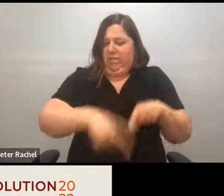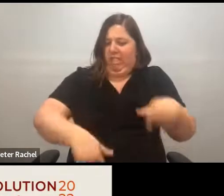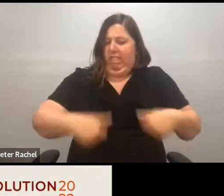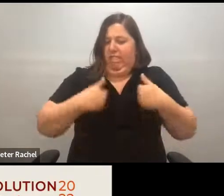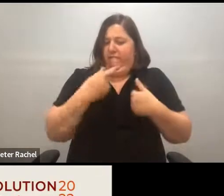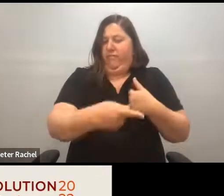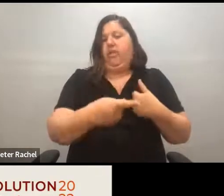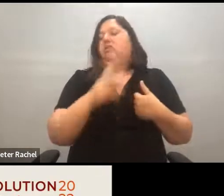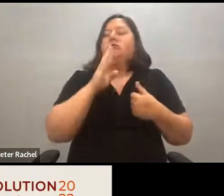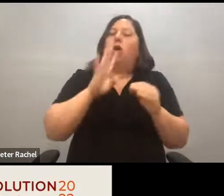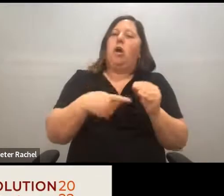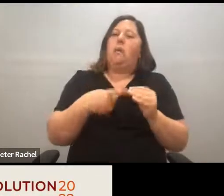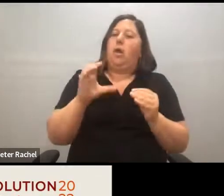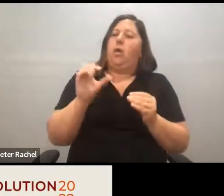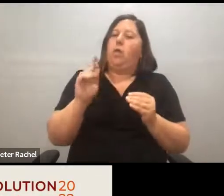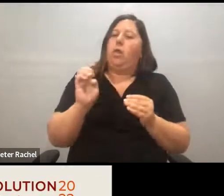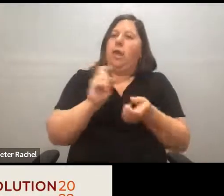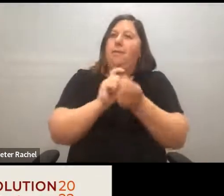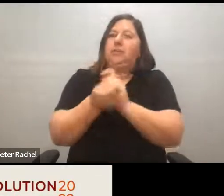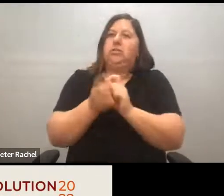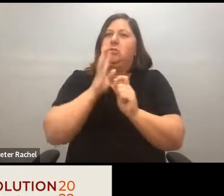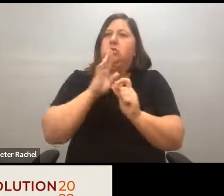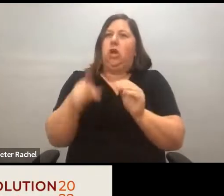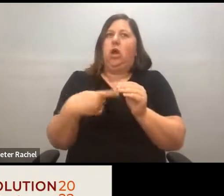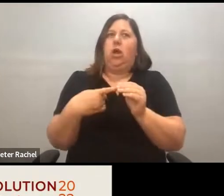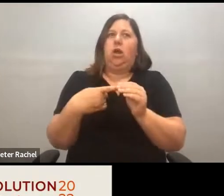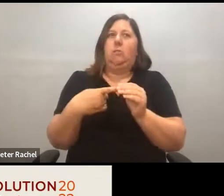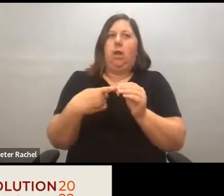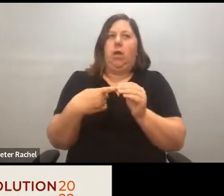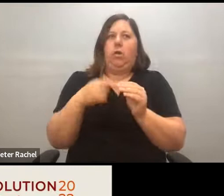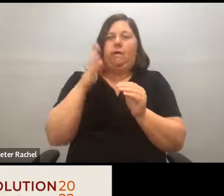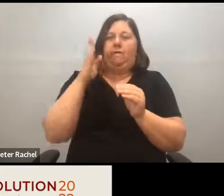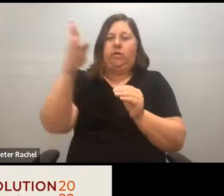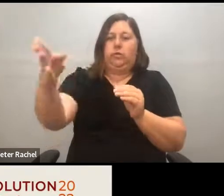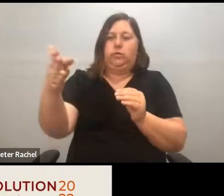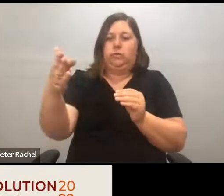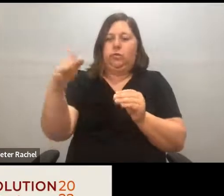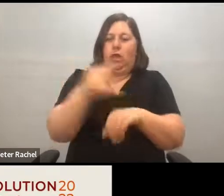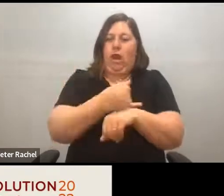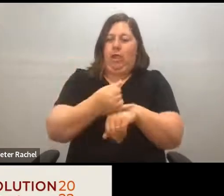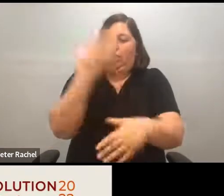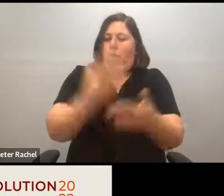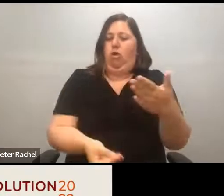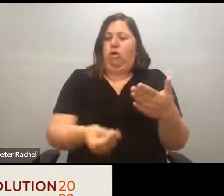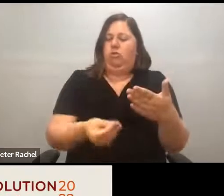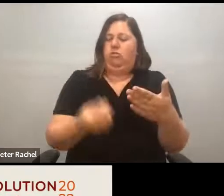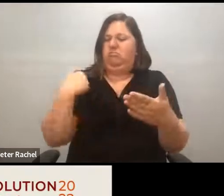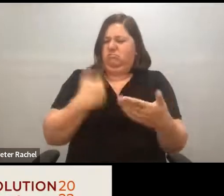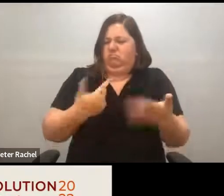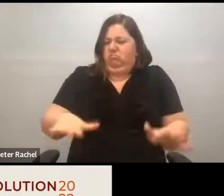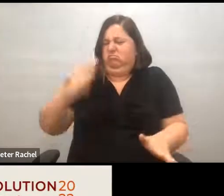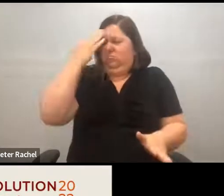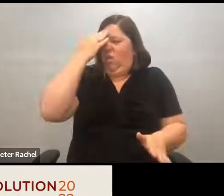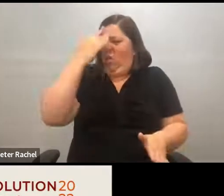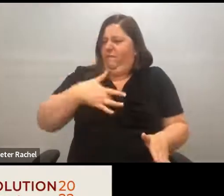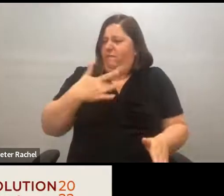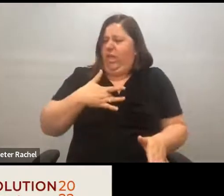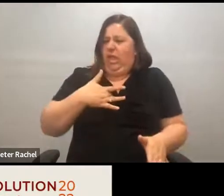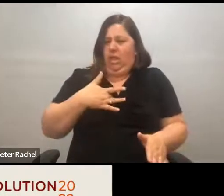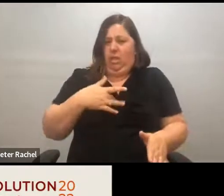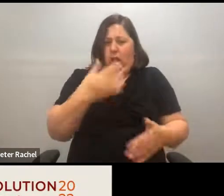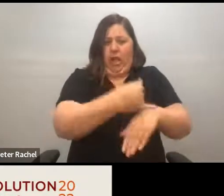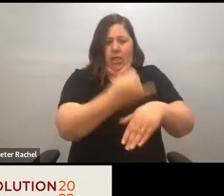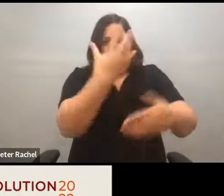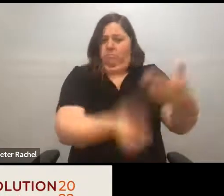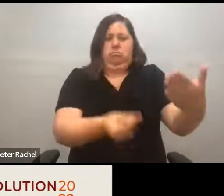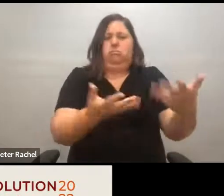climate change, when we talk about the impending loss of our islands, we already know how it feels to lose islands.